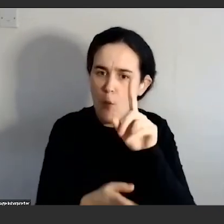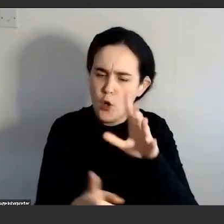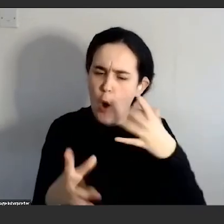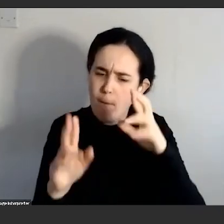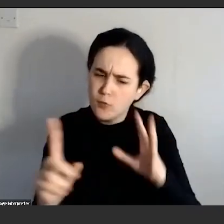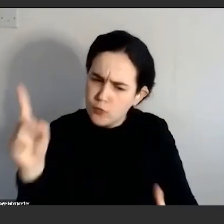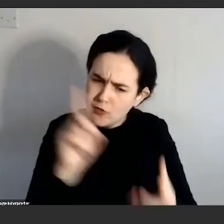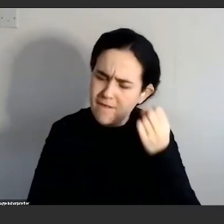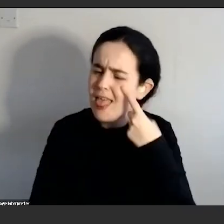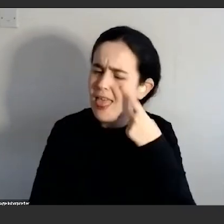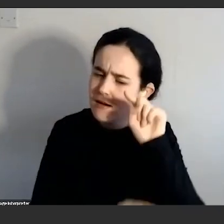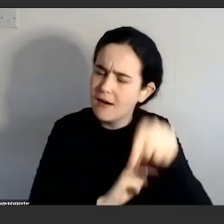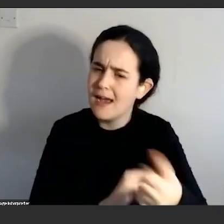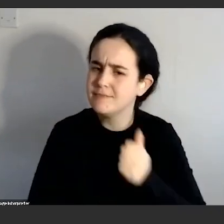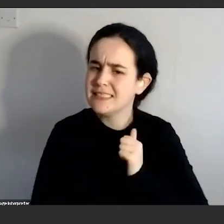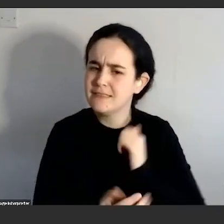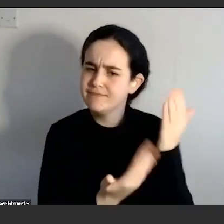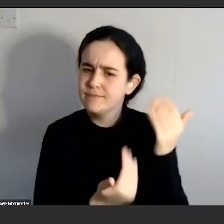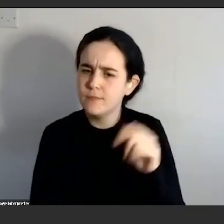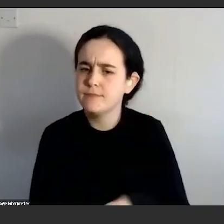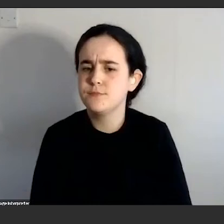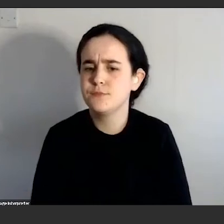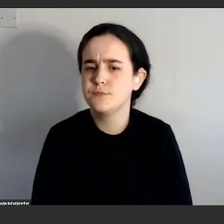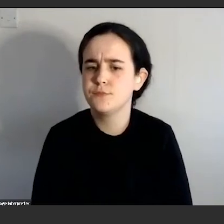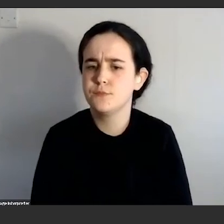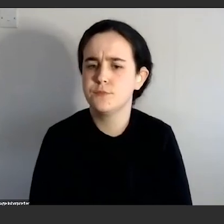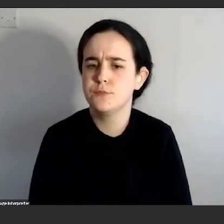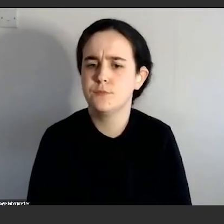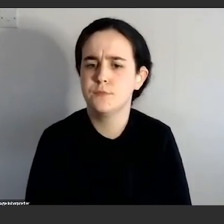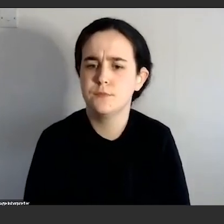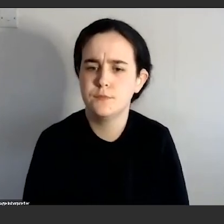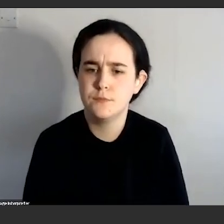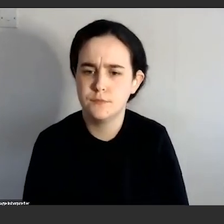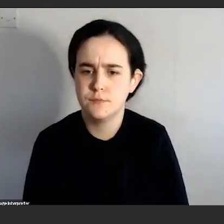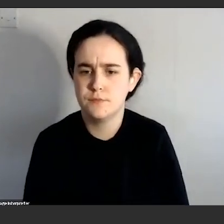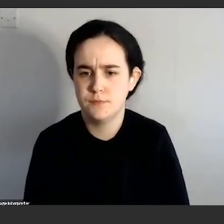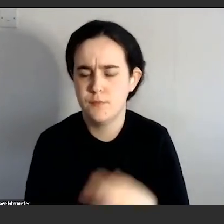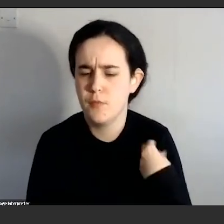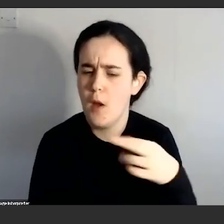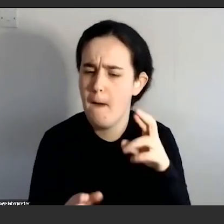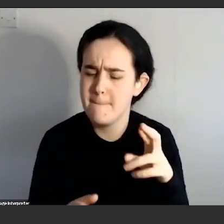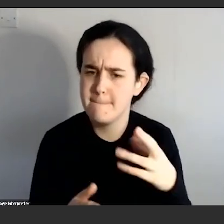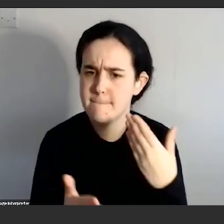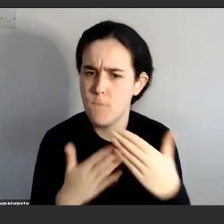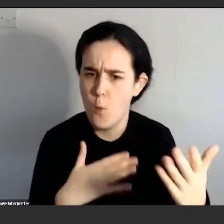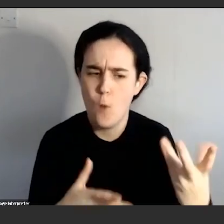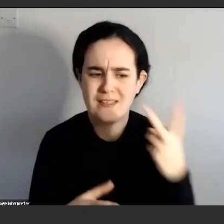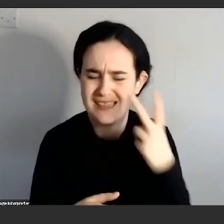public policy, even of healthcare delivery design, will really come back as